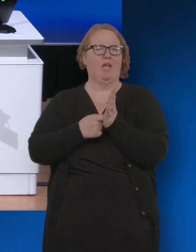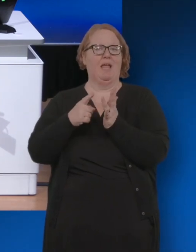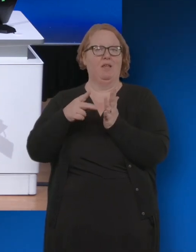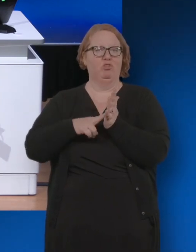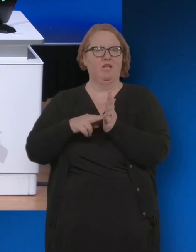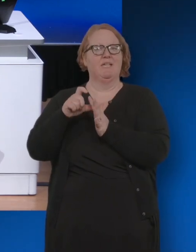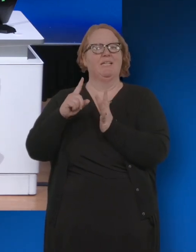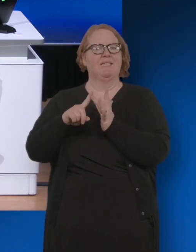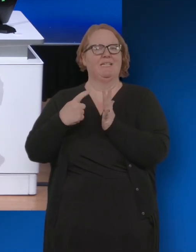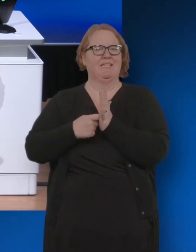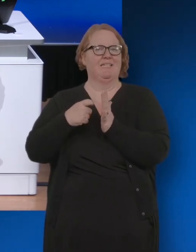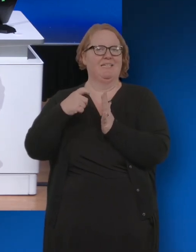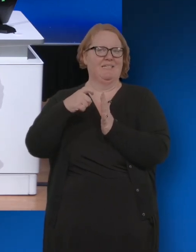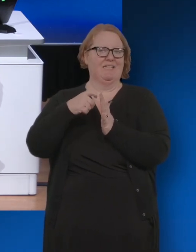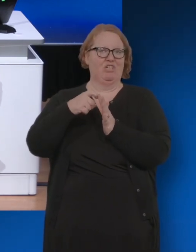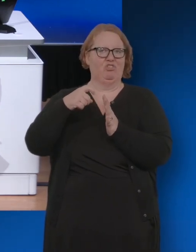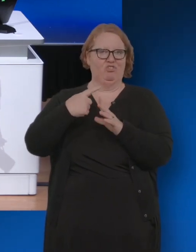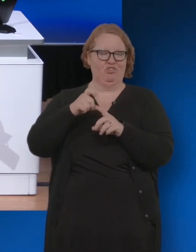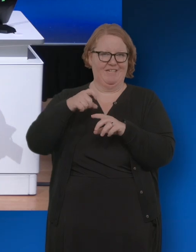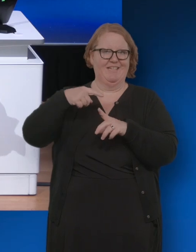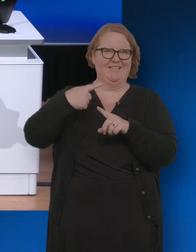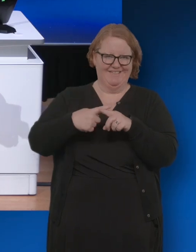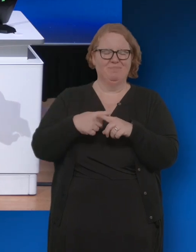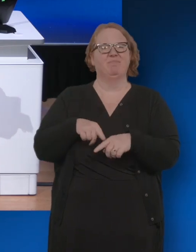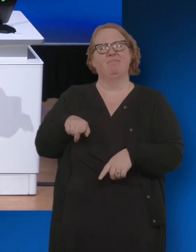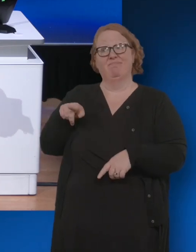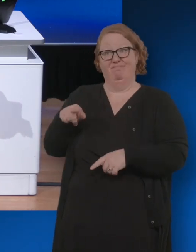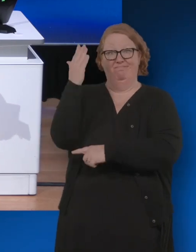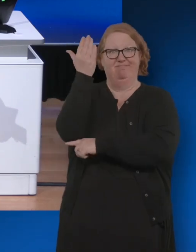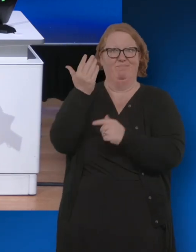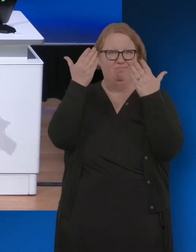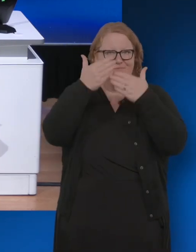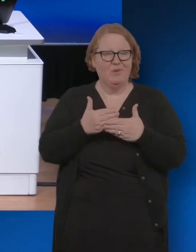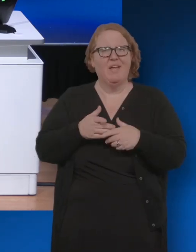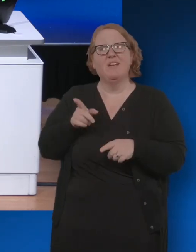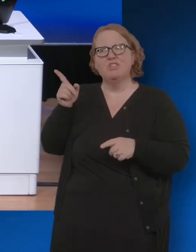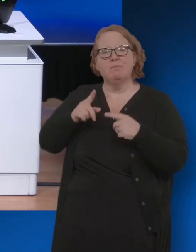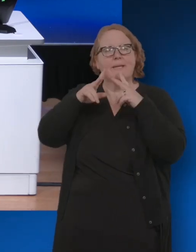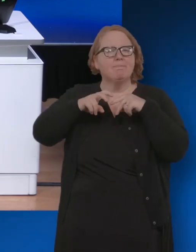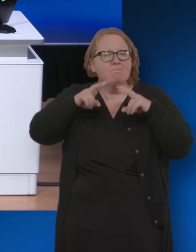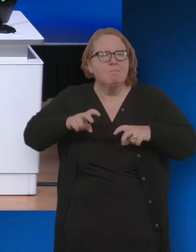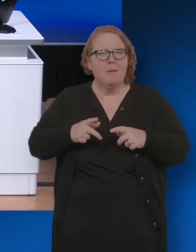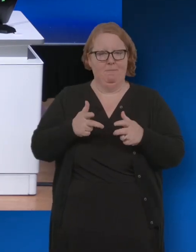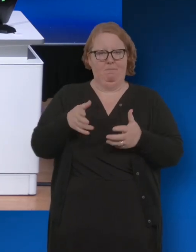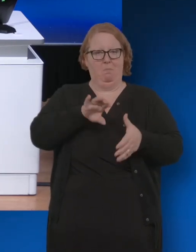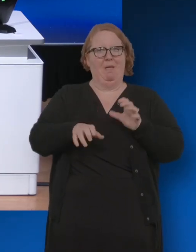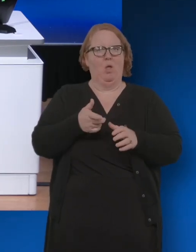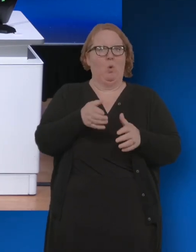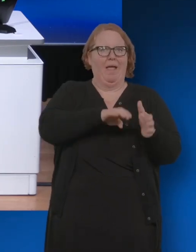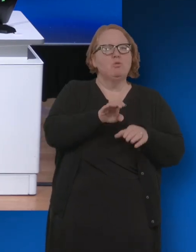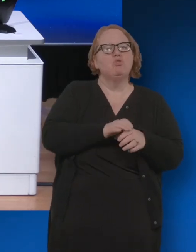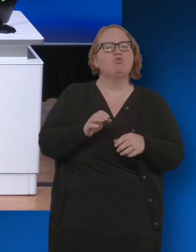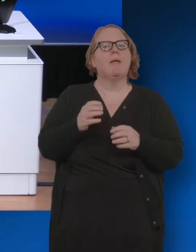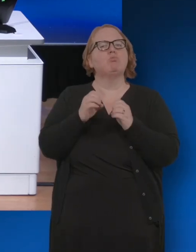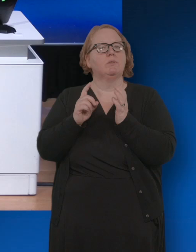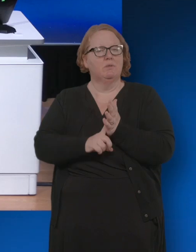guest lecturer this evening. Now, Sharon studied biochemistry at the University of Bristol,